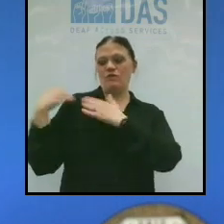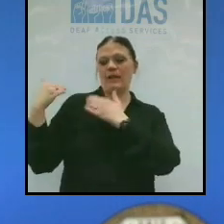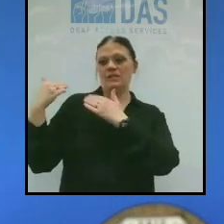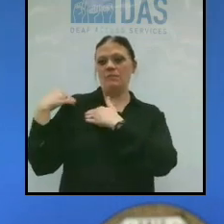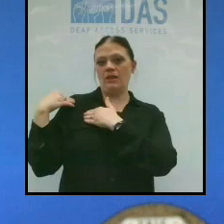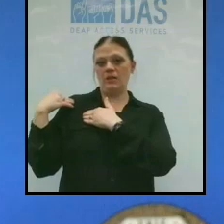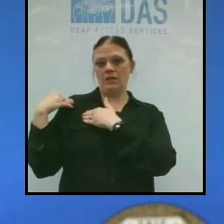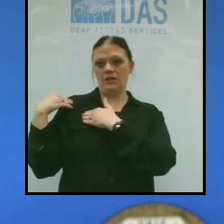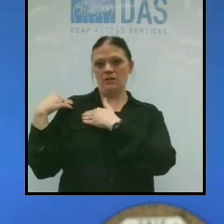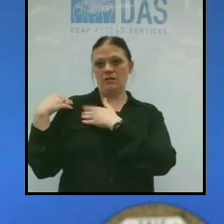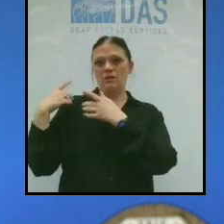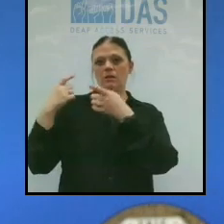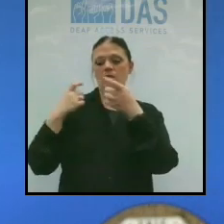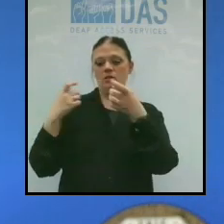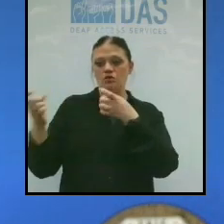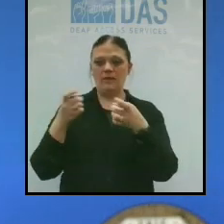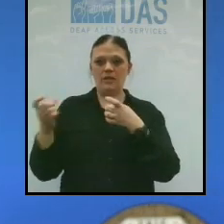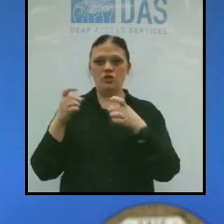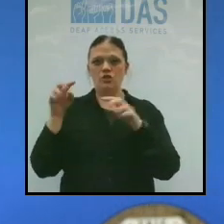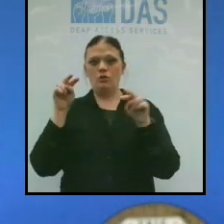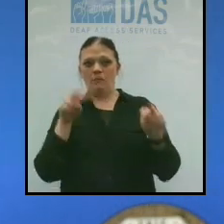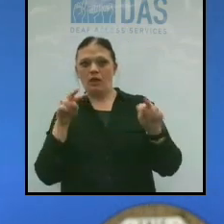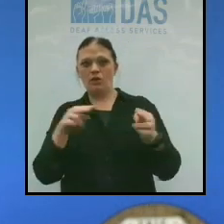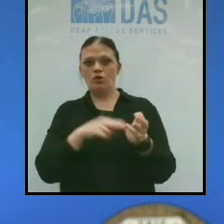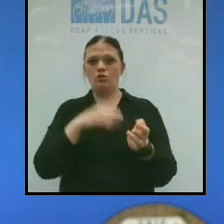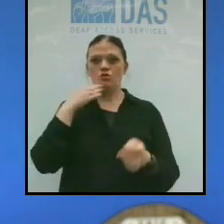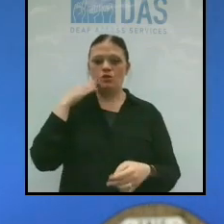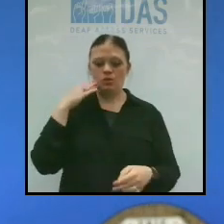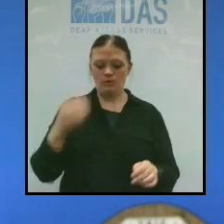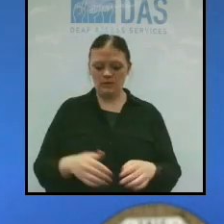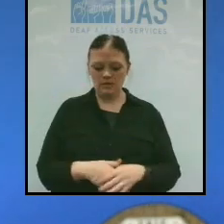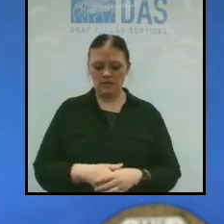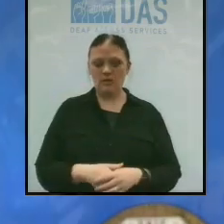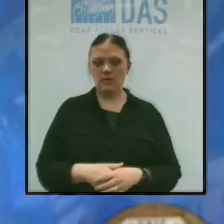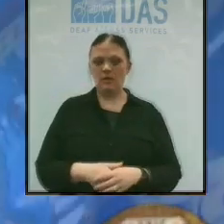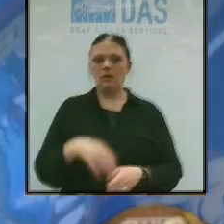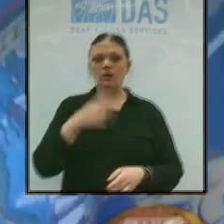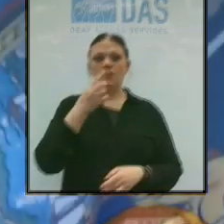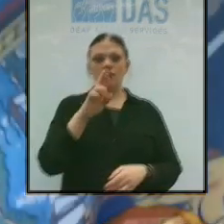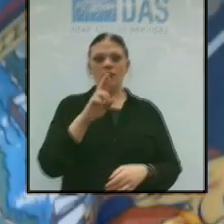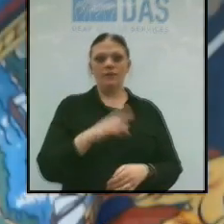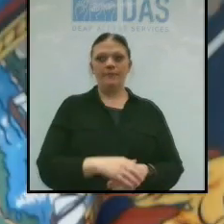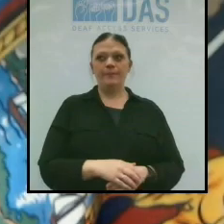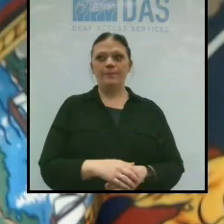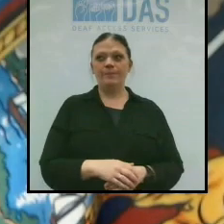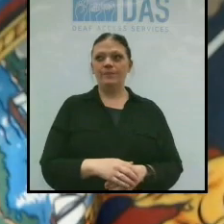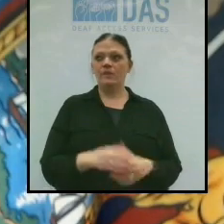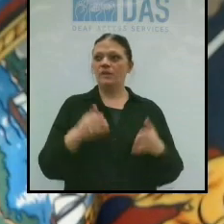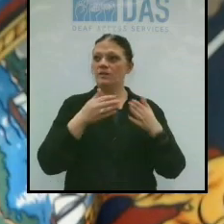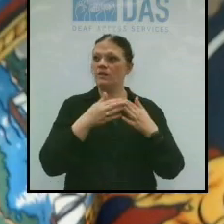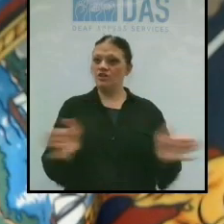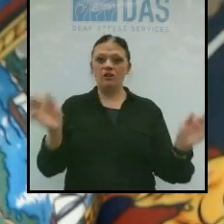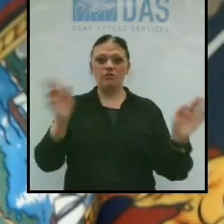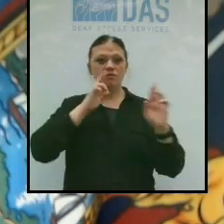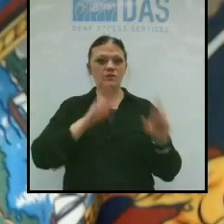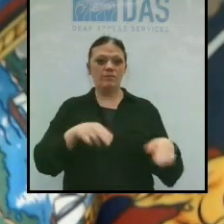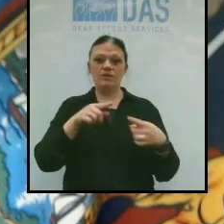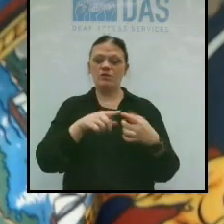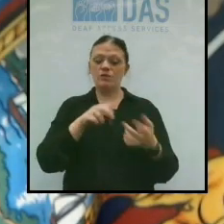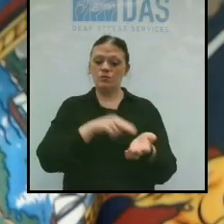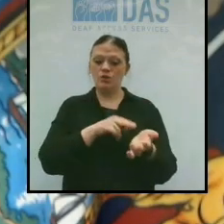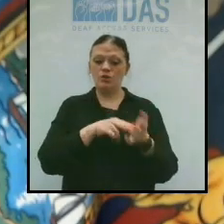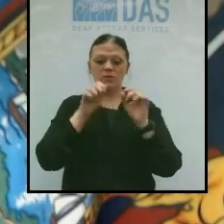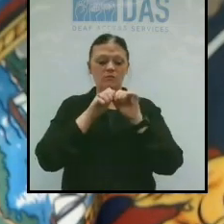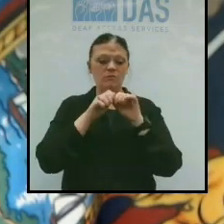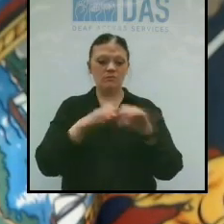for managing and monitoring nursing homes. Dr. Burstein? Sure. I mean, again, a general response to nursing home